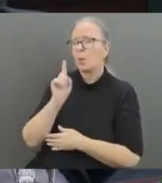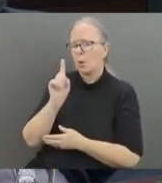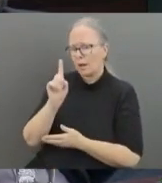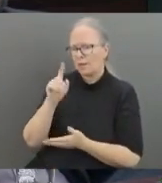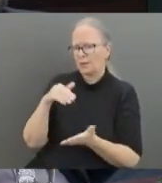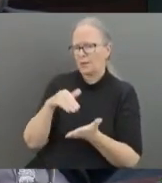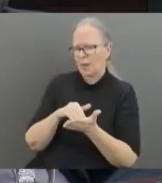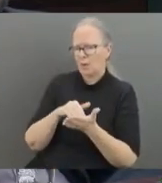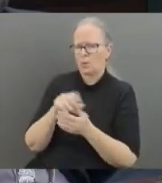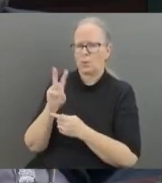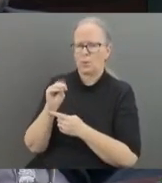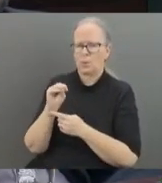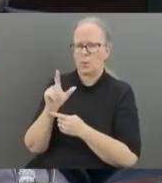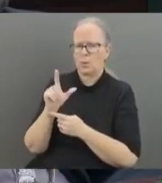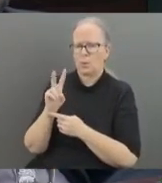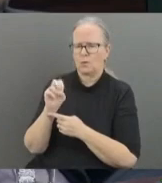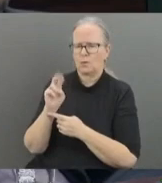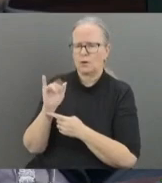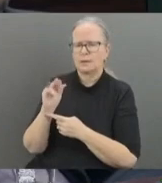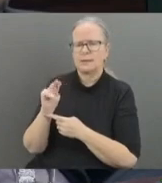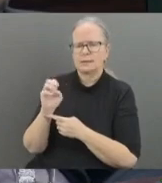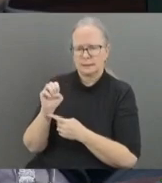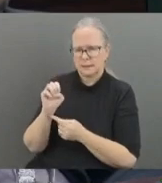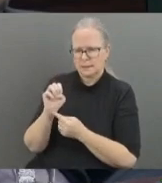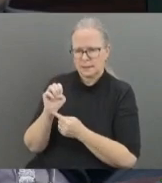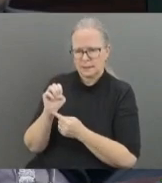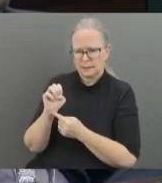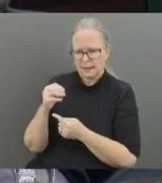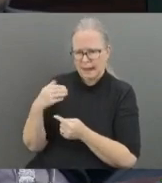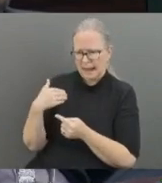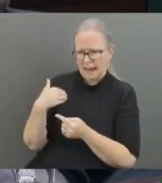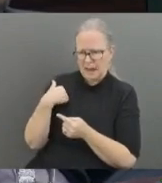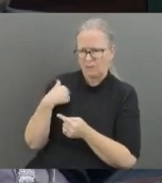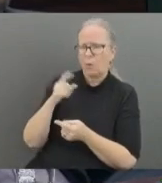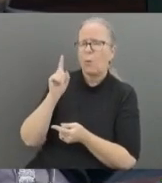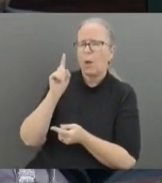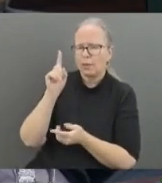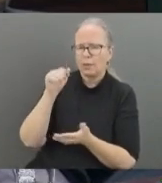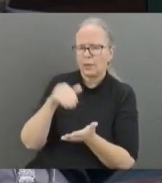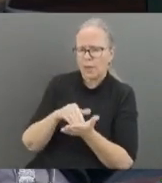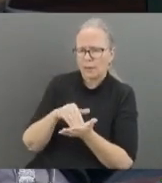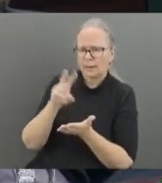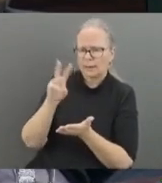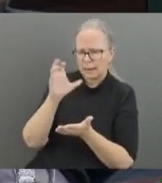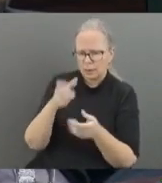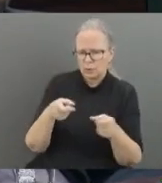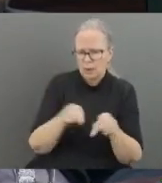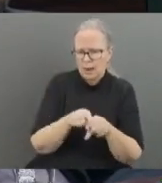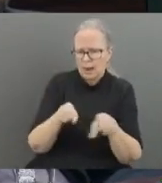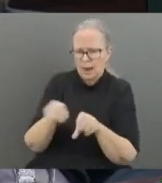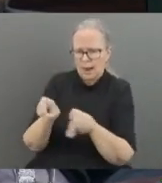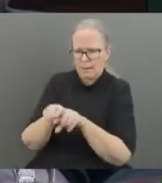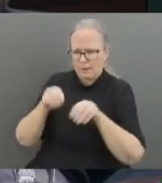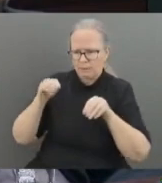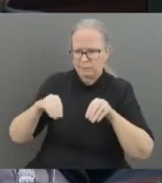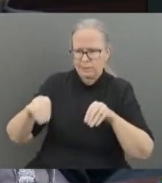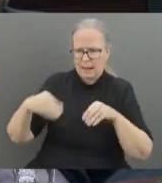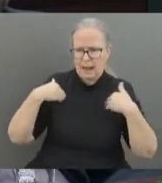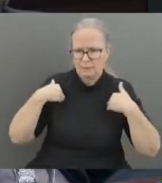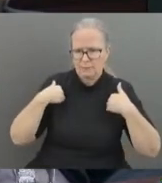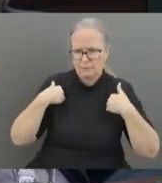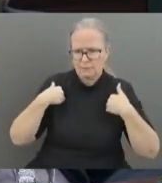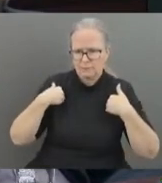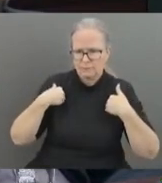are 1,600 trap lines in Alberta, if each trap line caught even one wolverine, we'd likely eliminate the